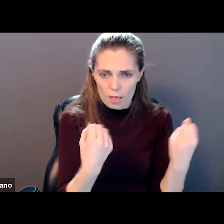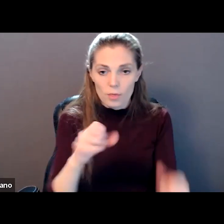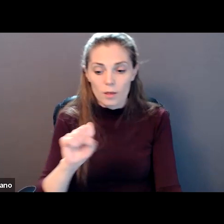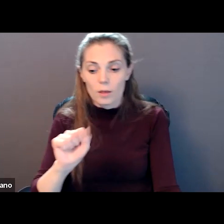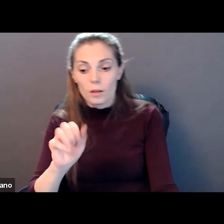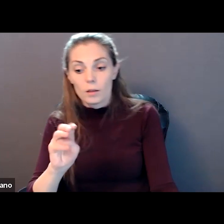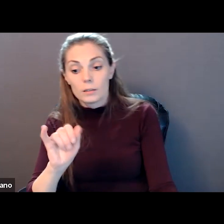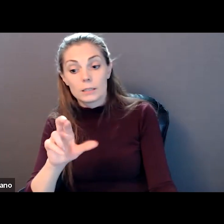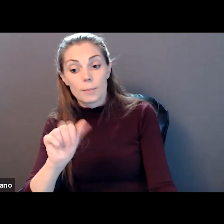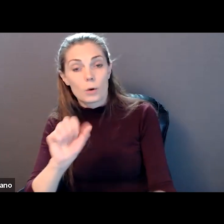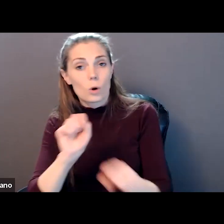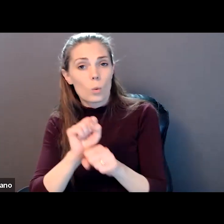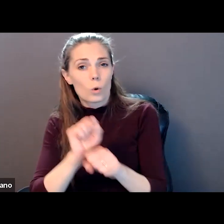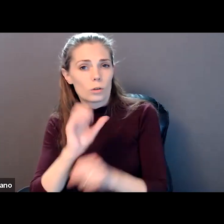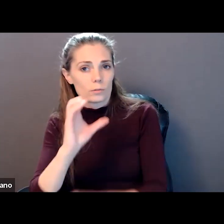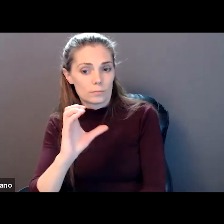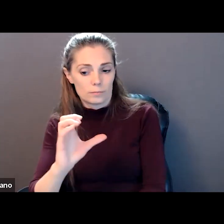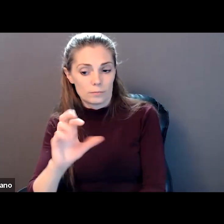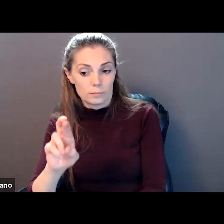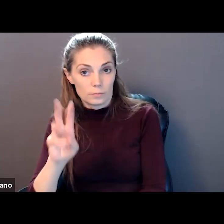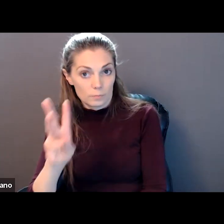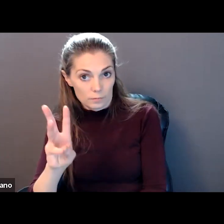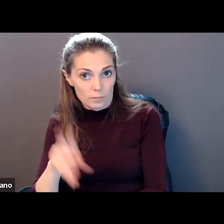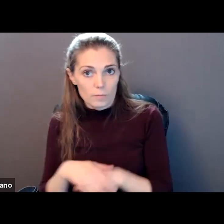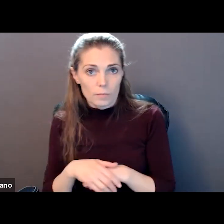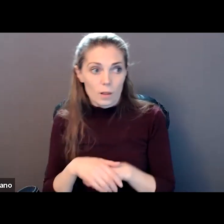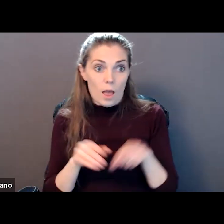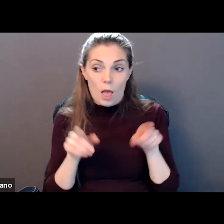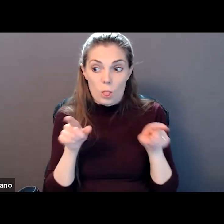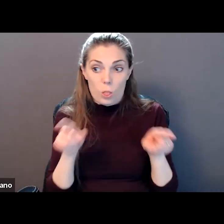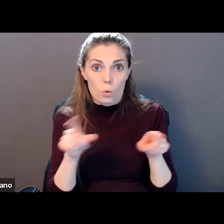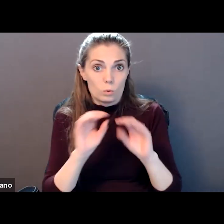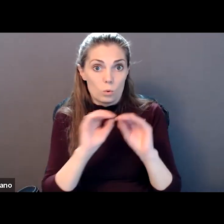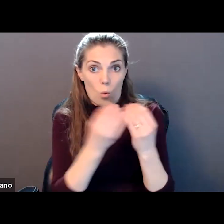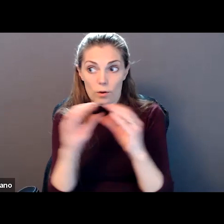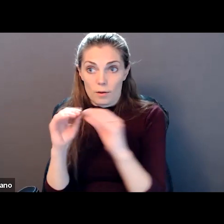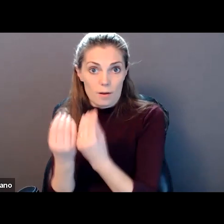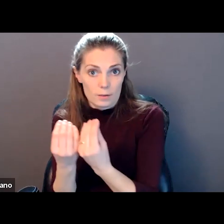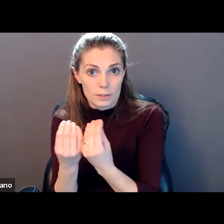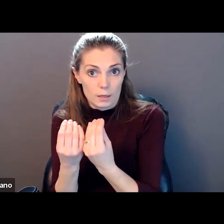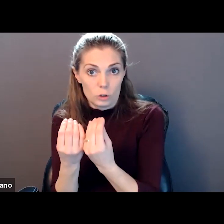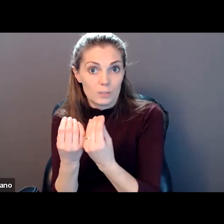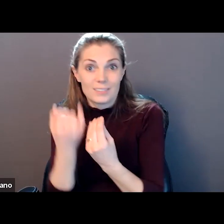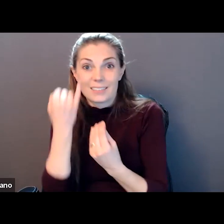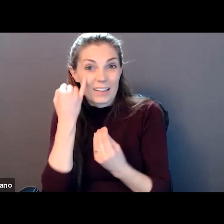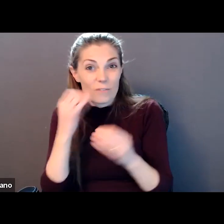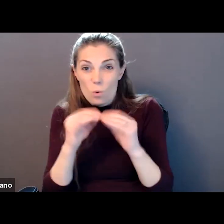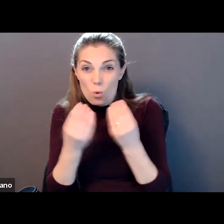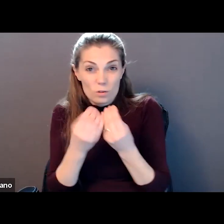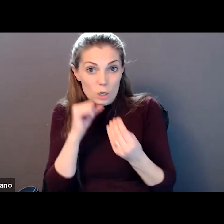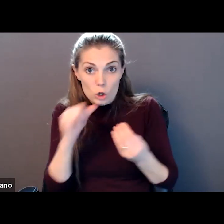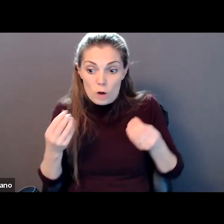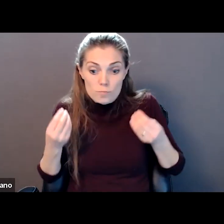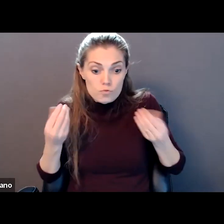of Rehabilitation and Work. And without these two organizations providing them and in paying